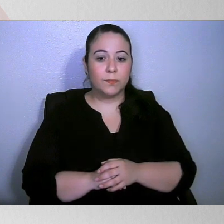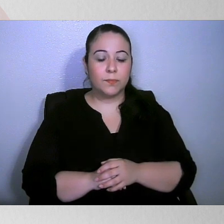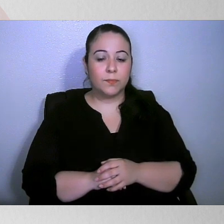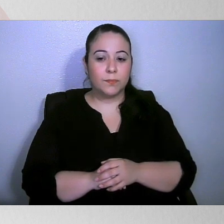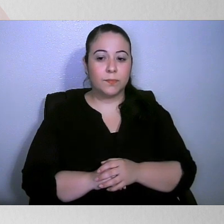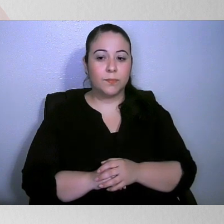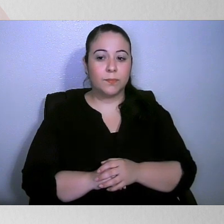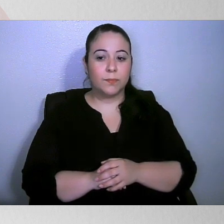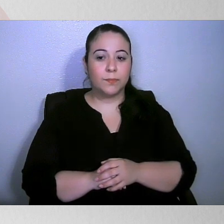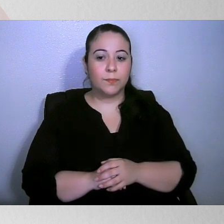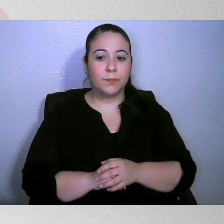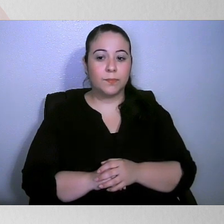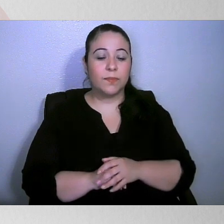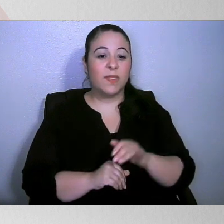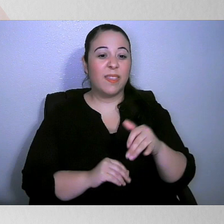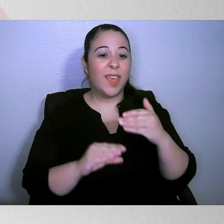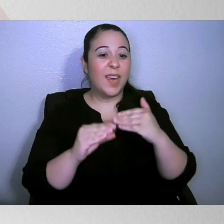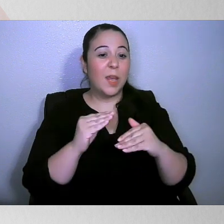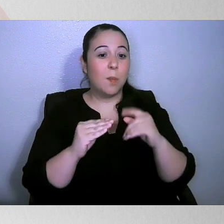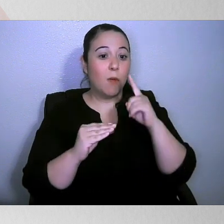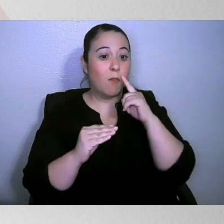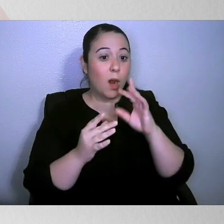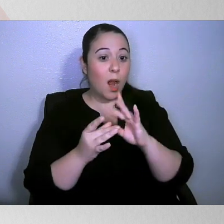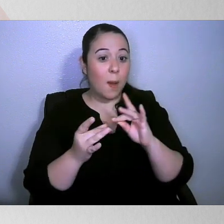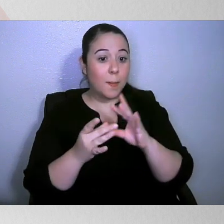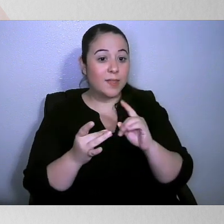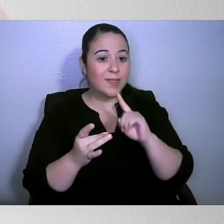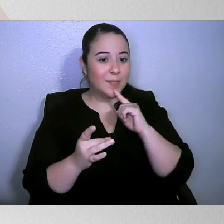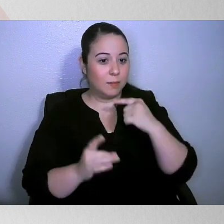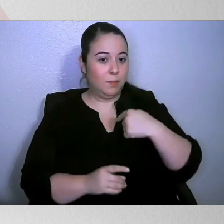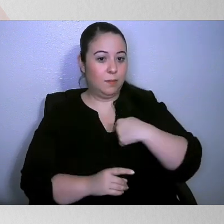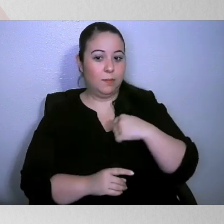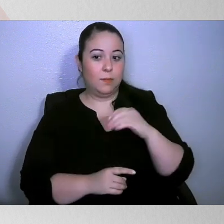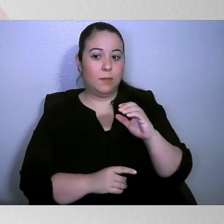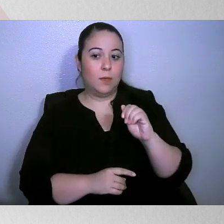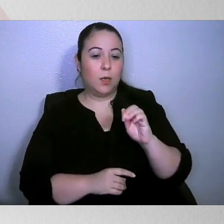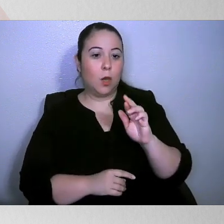portsanantonio.sacomplan.com. The email to submit comments is to